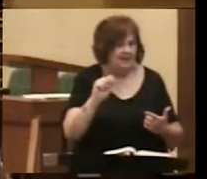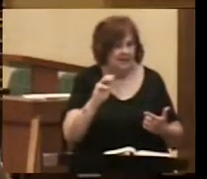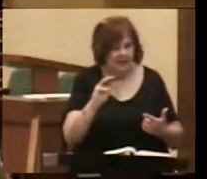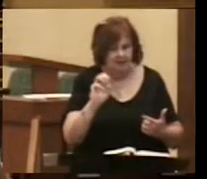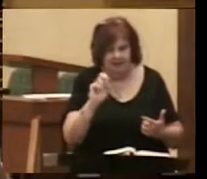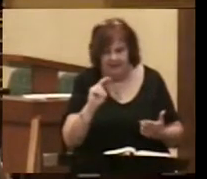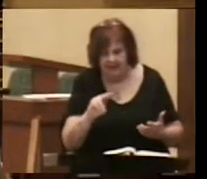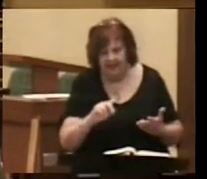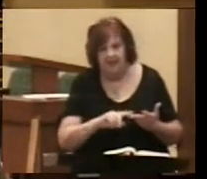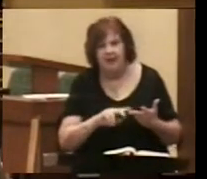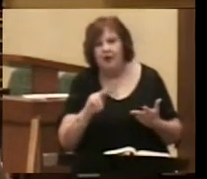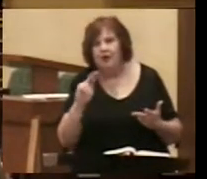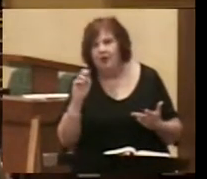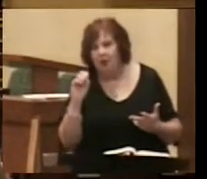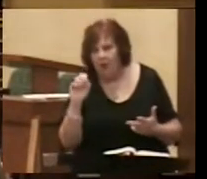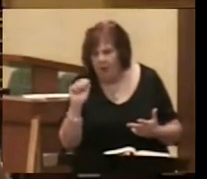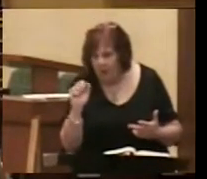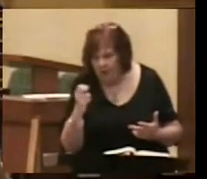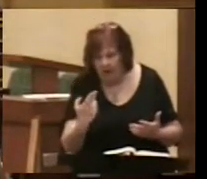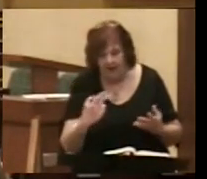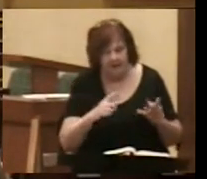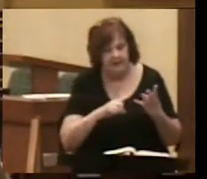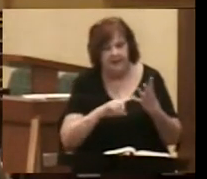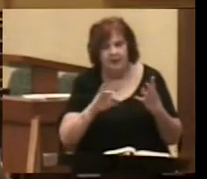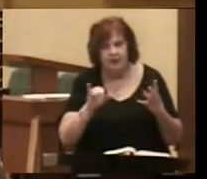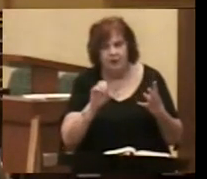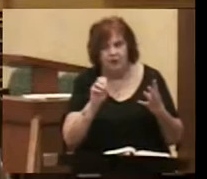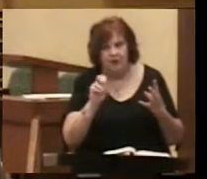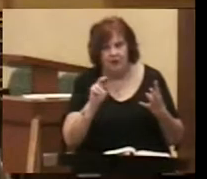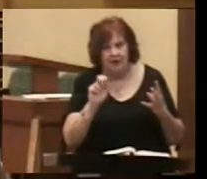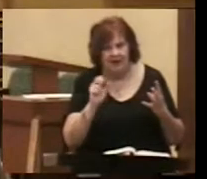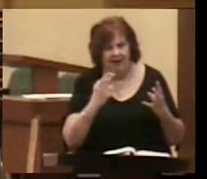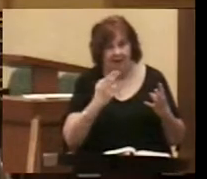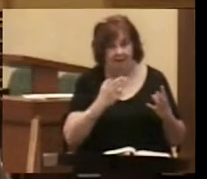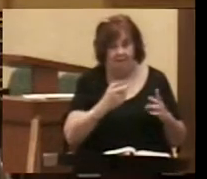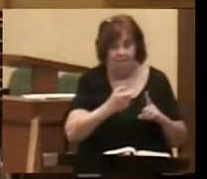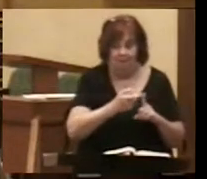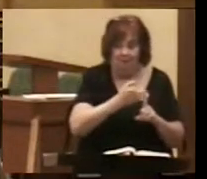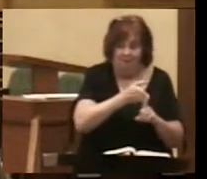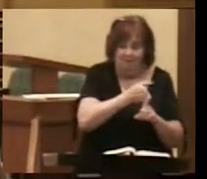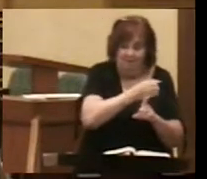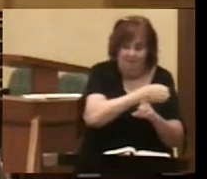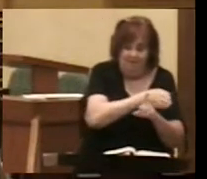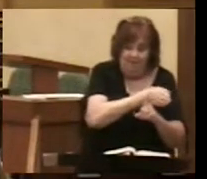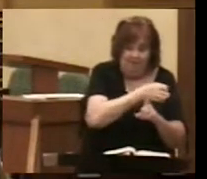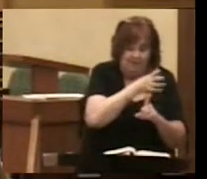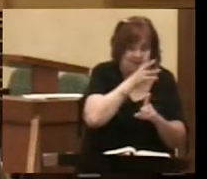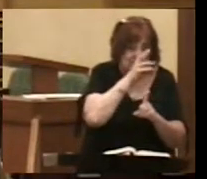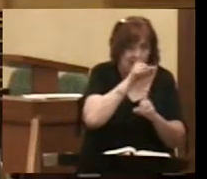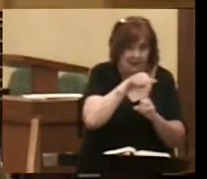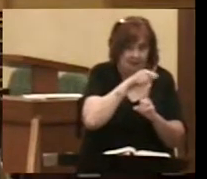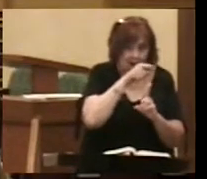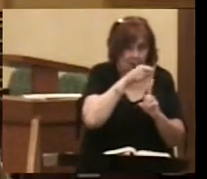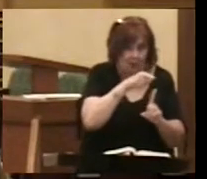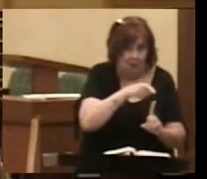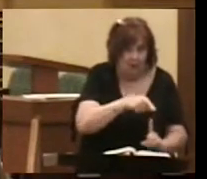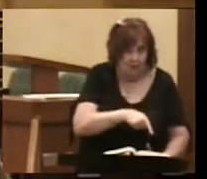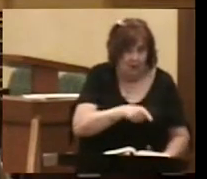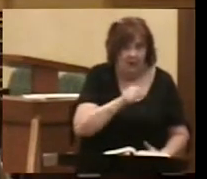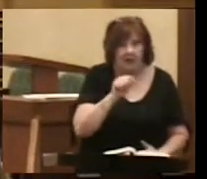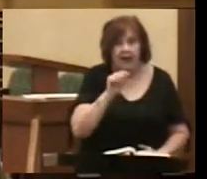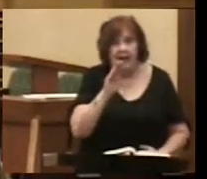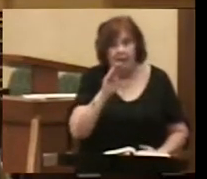Noah and Jonah, our Old Testament lesson lifts up Old Testament giants such as